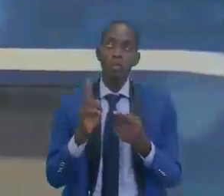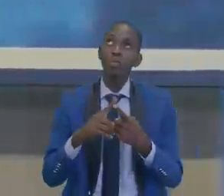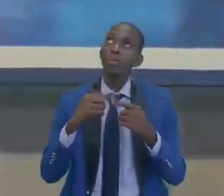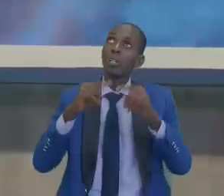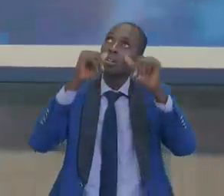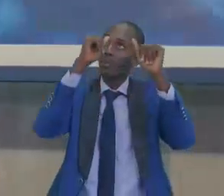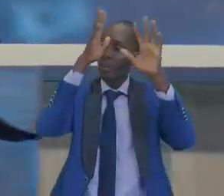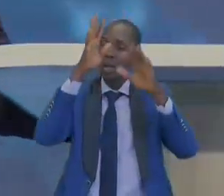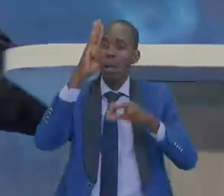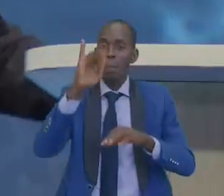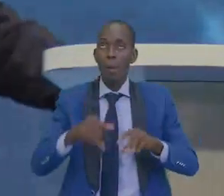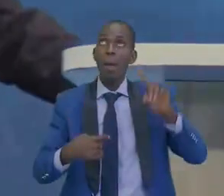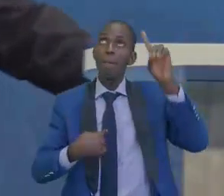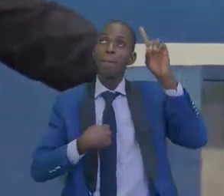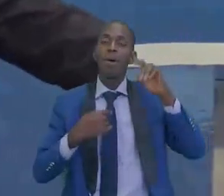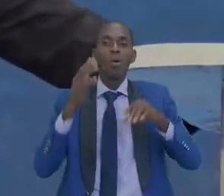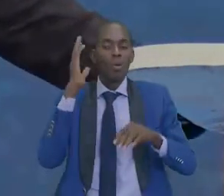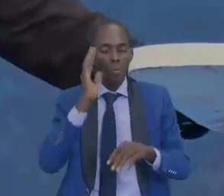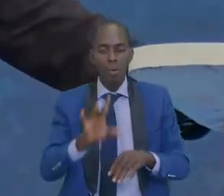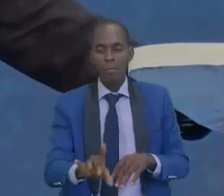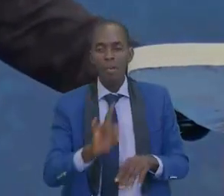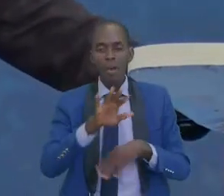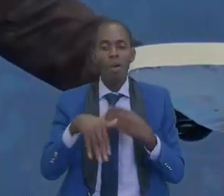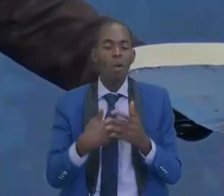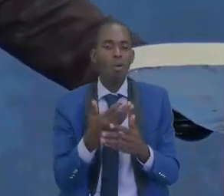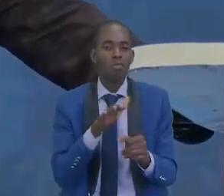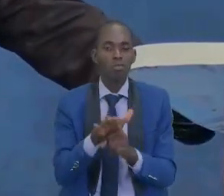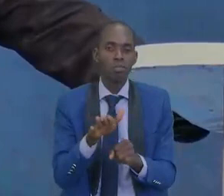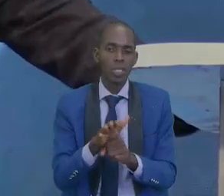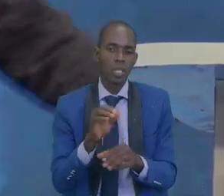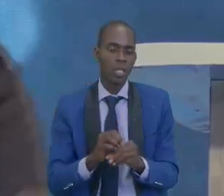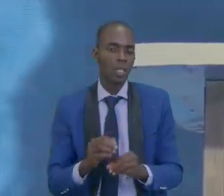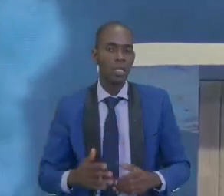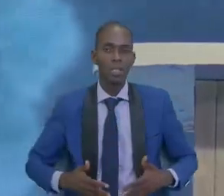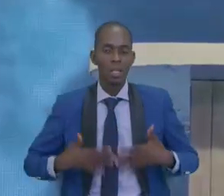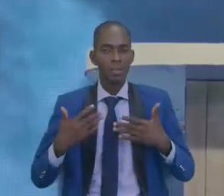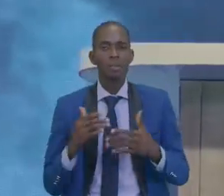he will find all sufficiency in life.